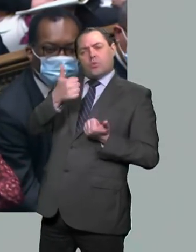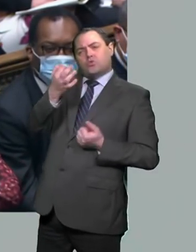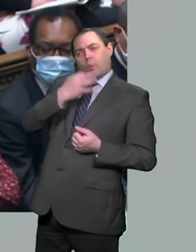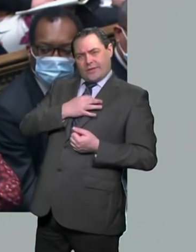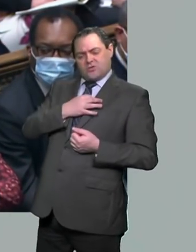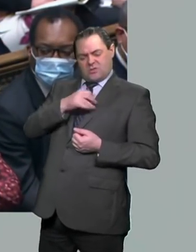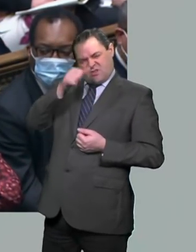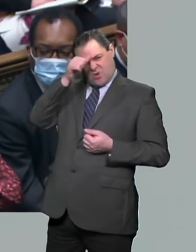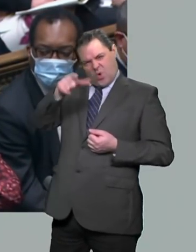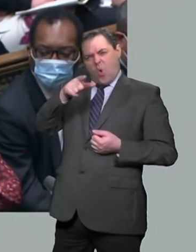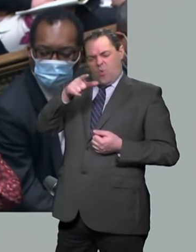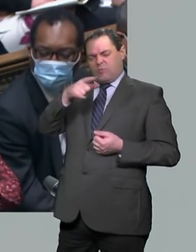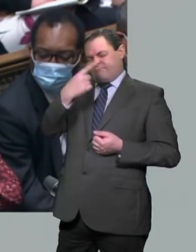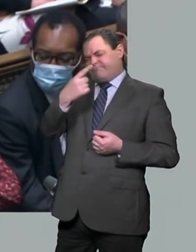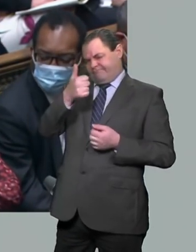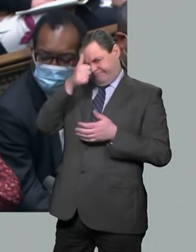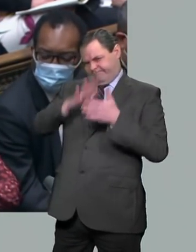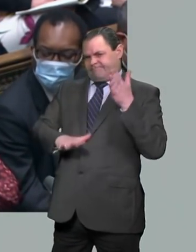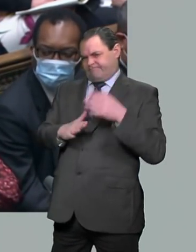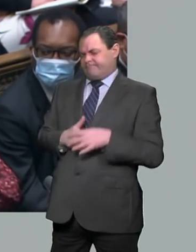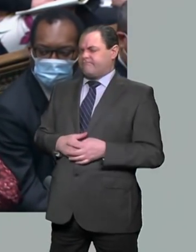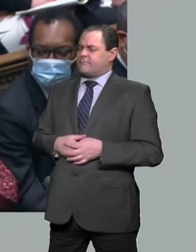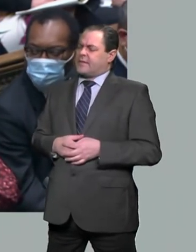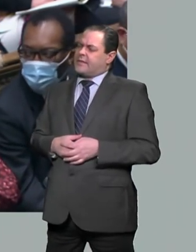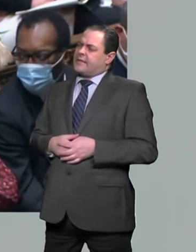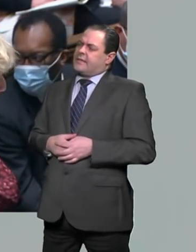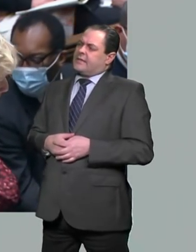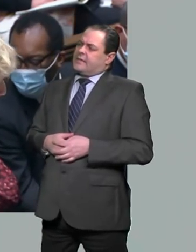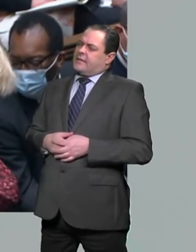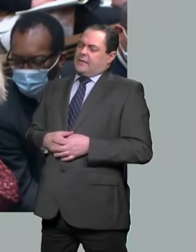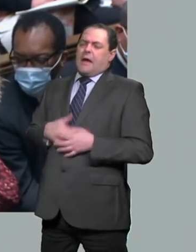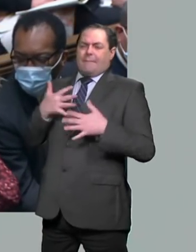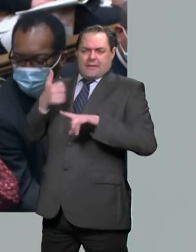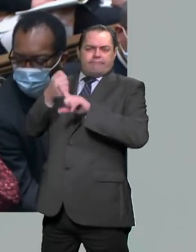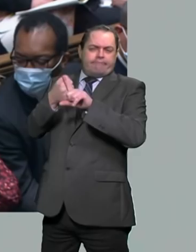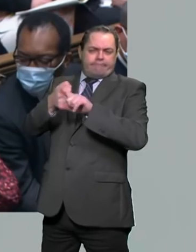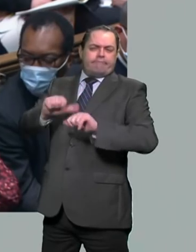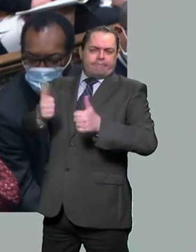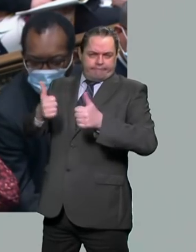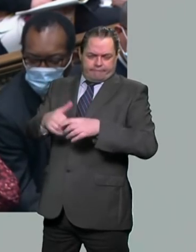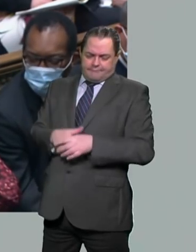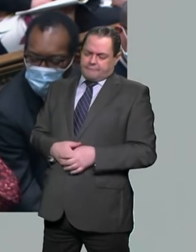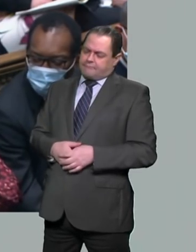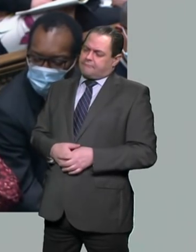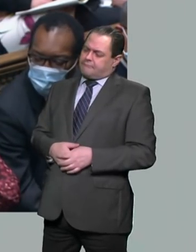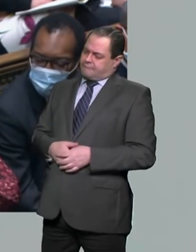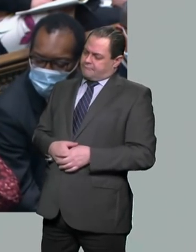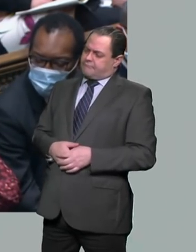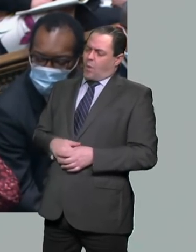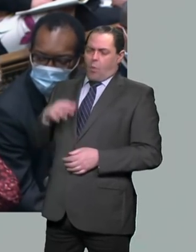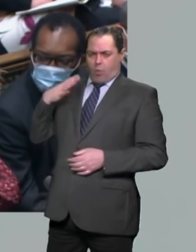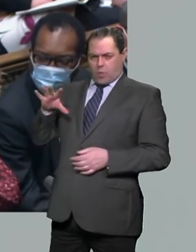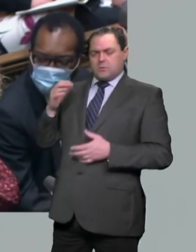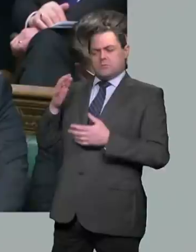he knows whereof he speaks. He's an expert in this subject, Mr. Speaker, and he's lobbied very effectively for his constituents